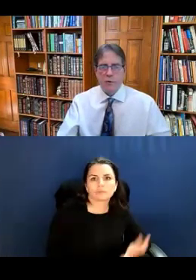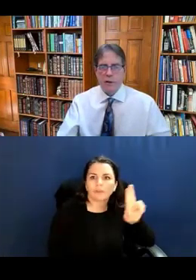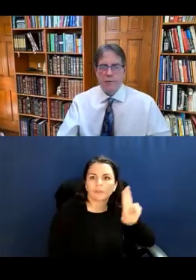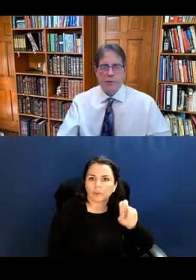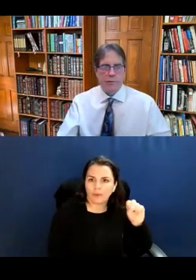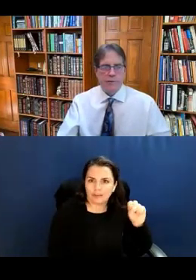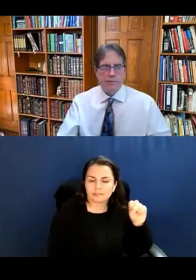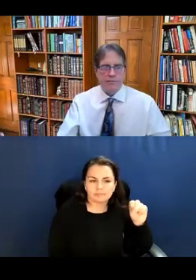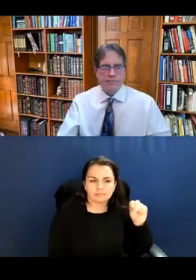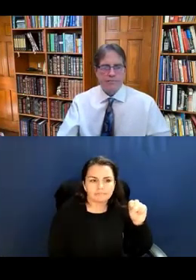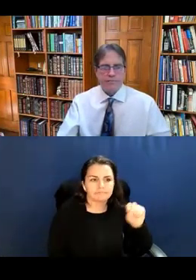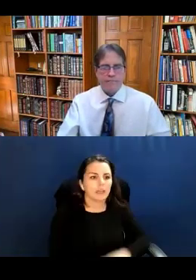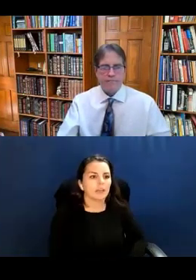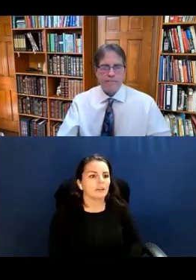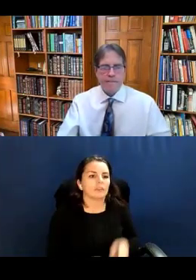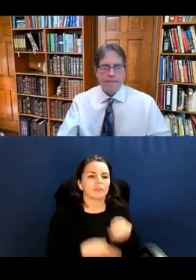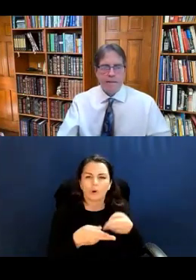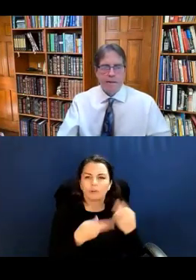so-called nationwide